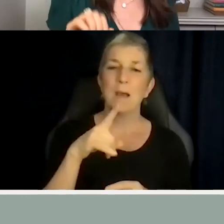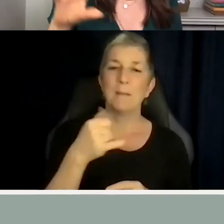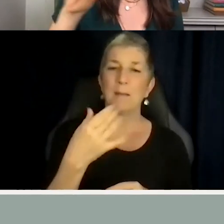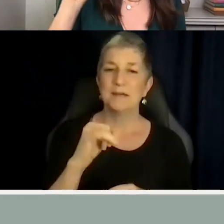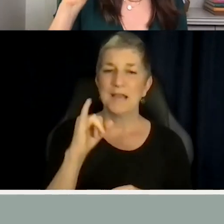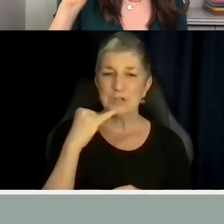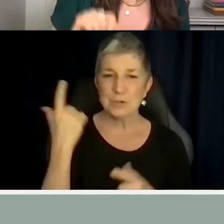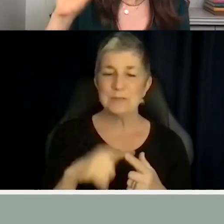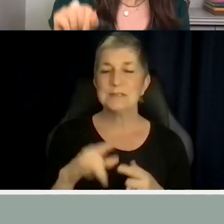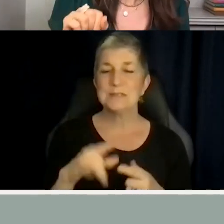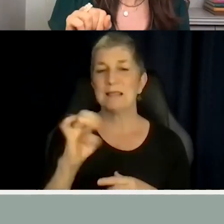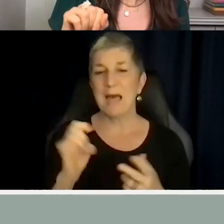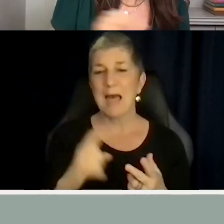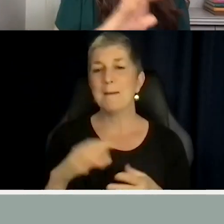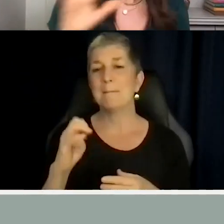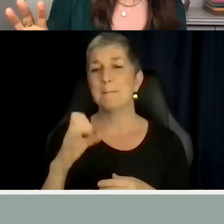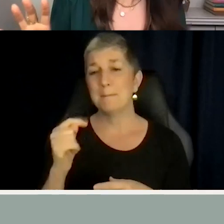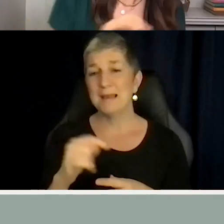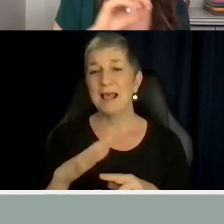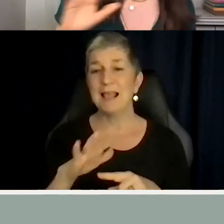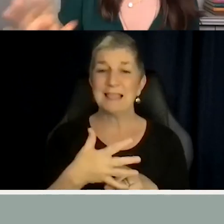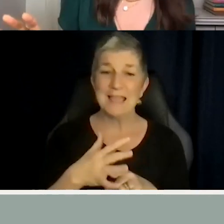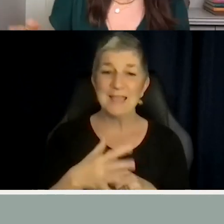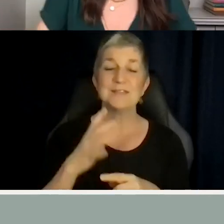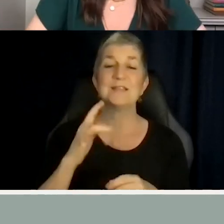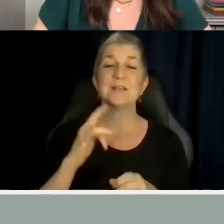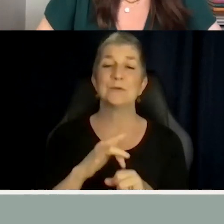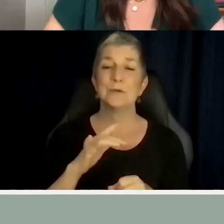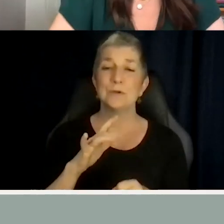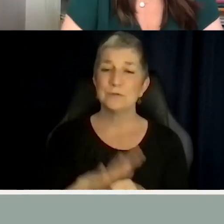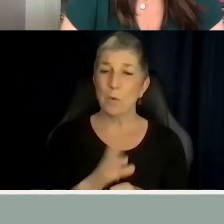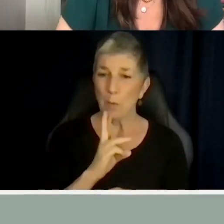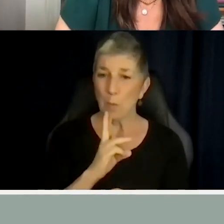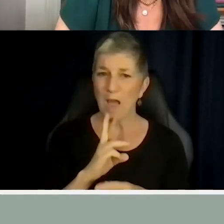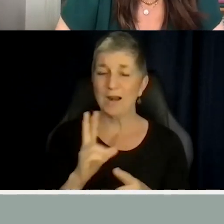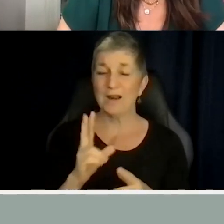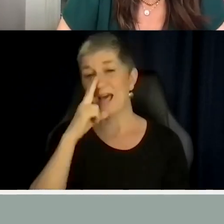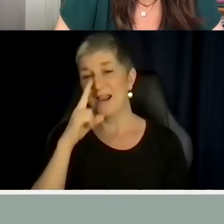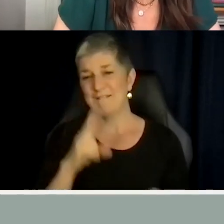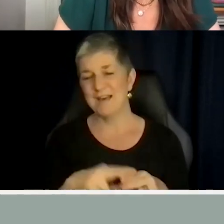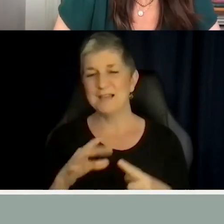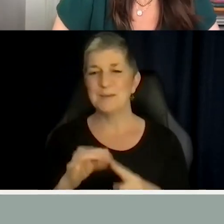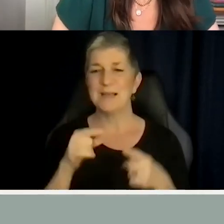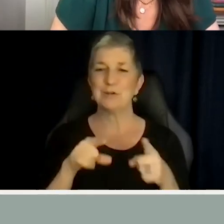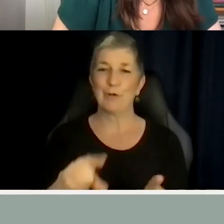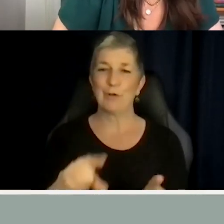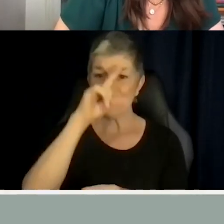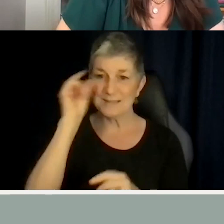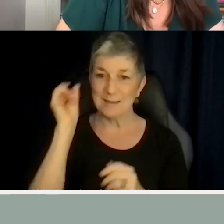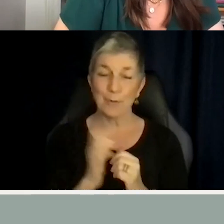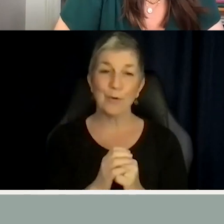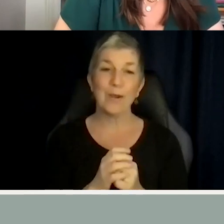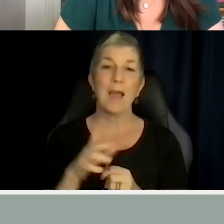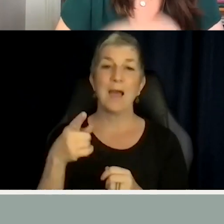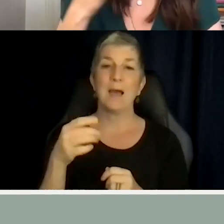bit of lime, some mint leaves, some soda water. It's a lot of fun. It's very refreshing, especially during summertime. And